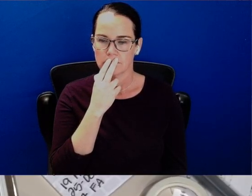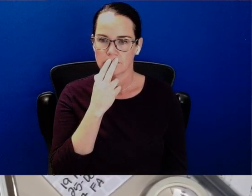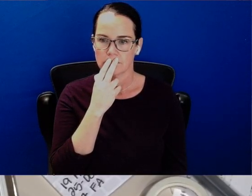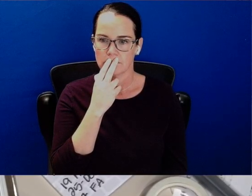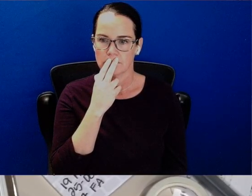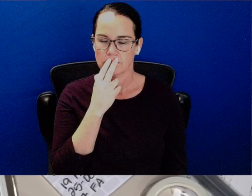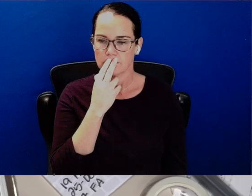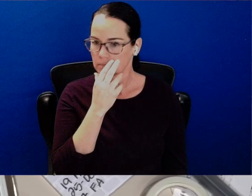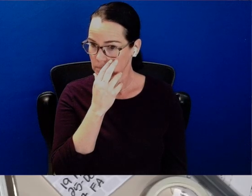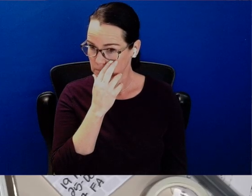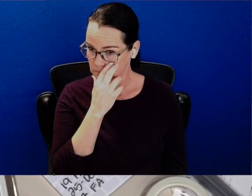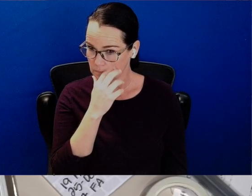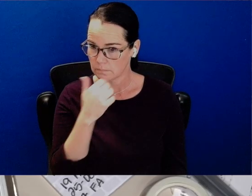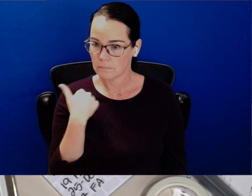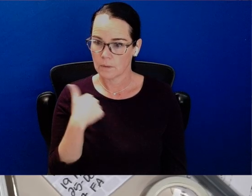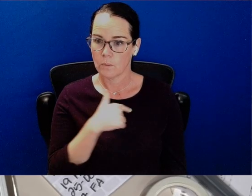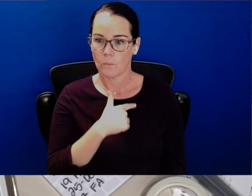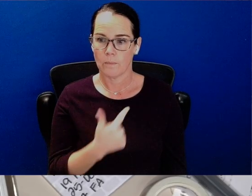We have